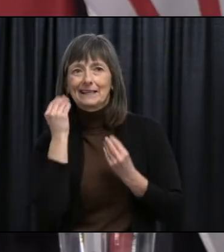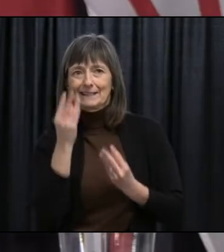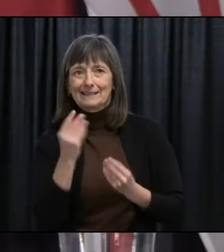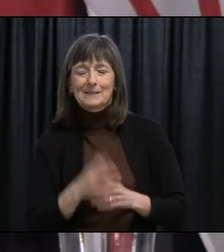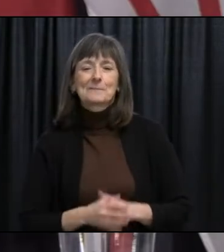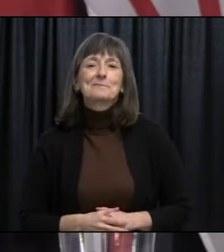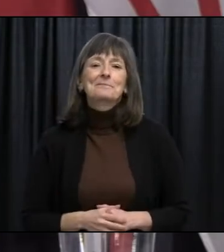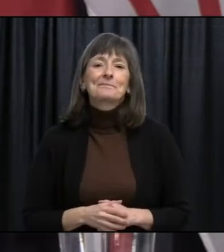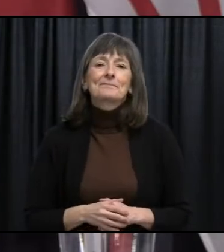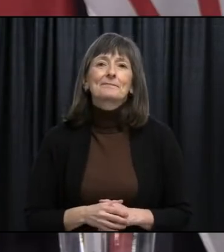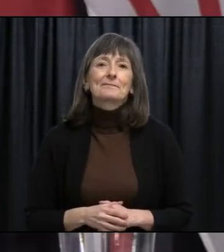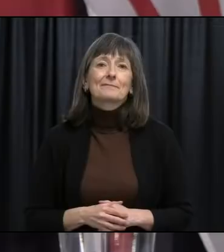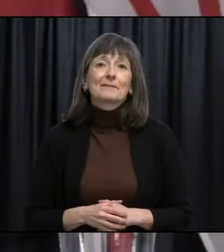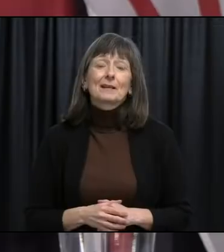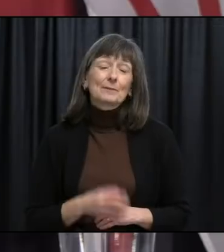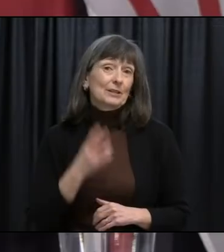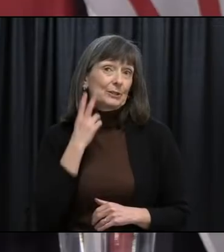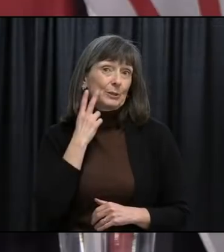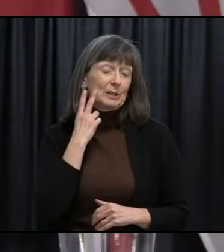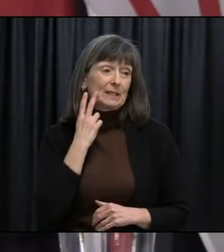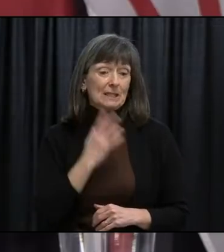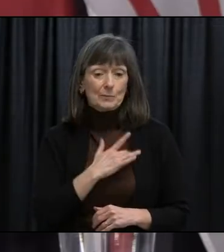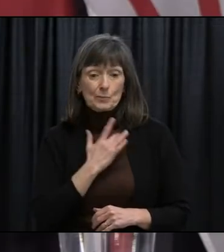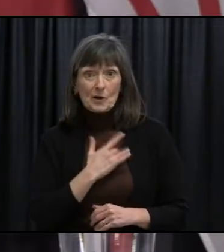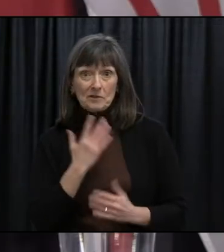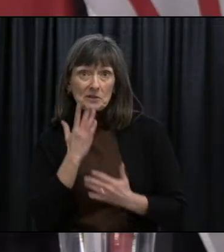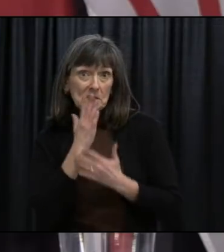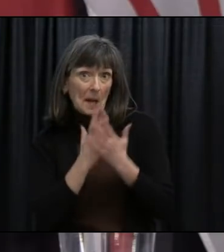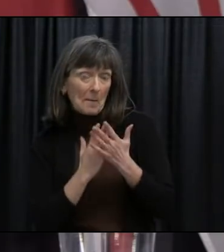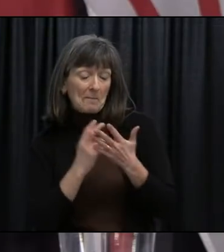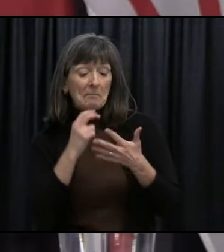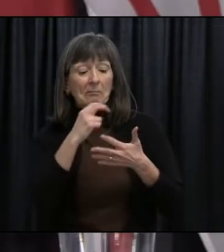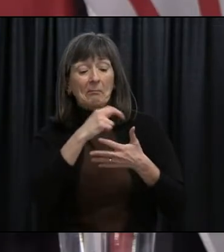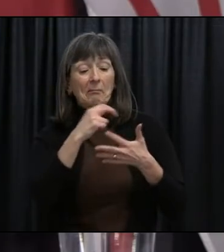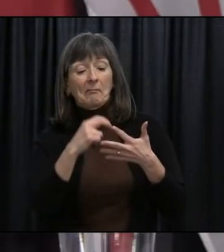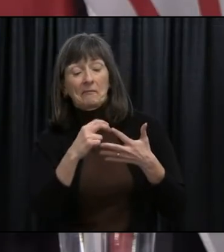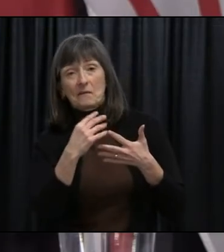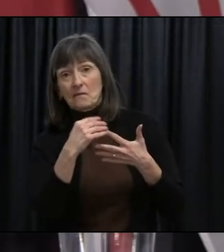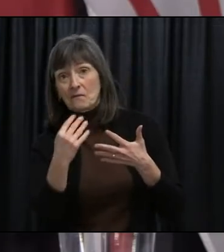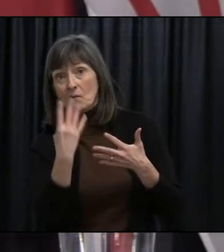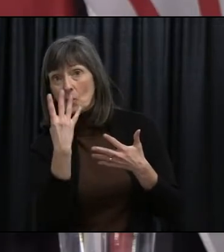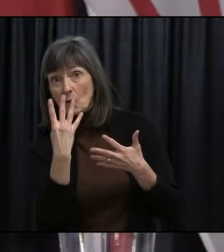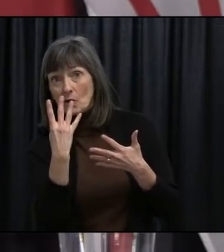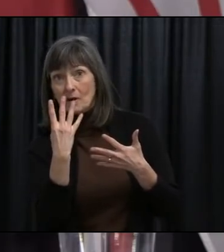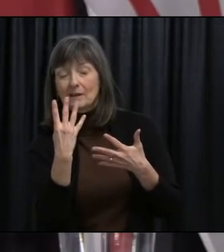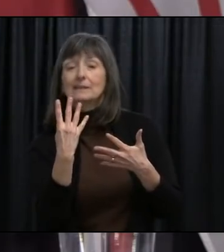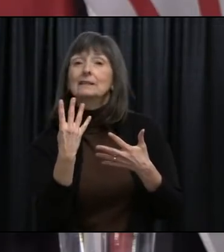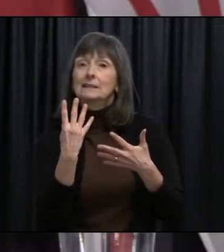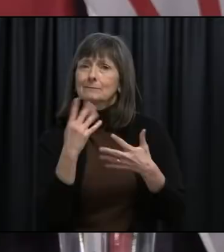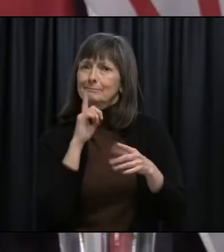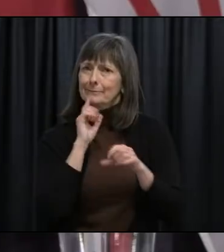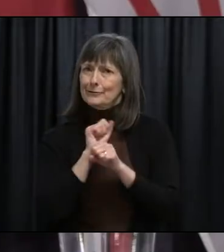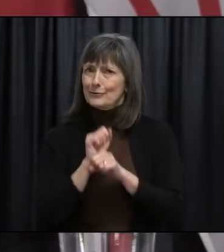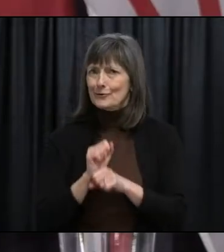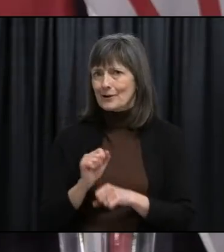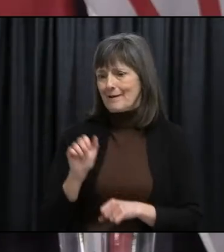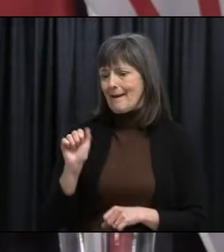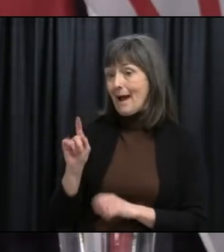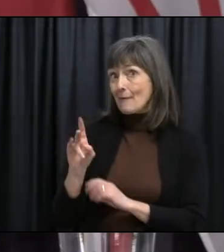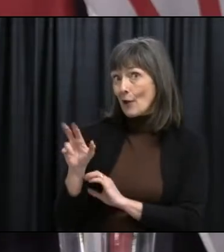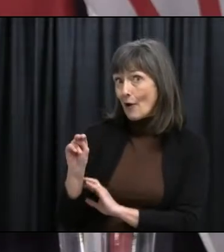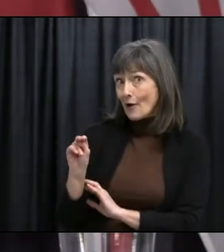But as we've seen, as a part of the province moves to alert level 4, I want to make sure that everyone on the Avalon and the